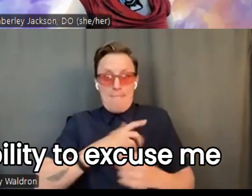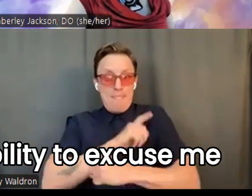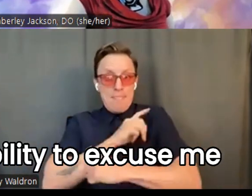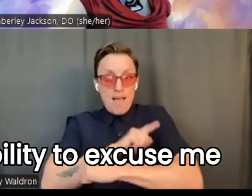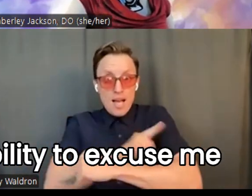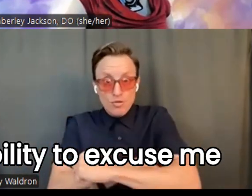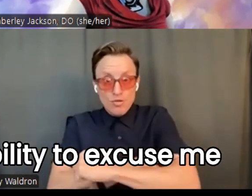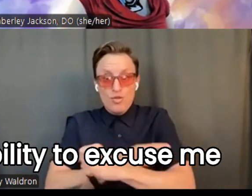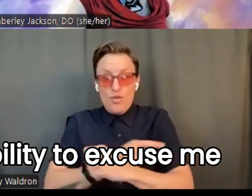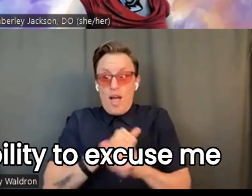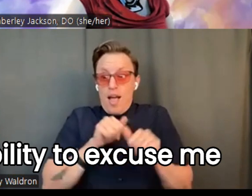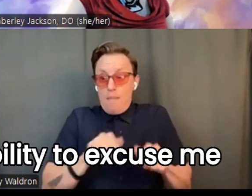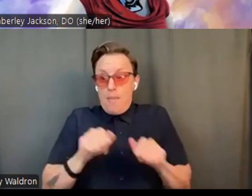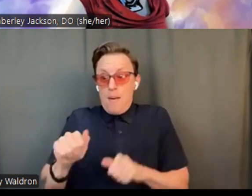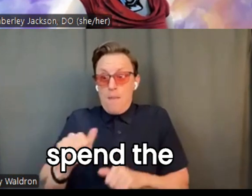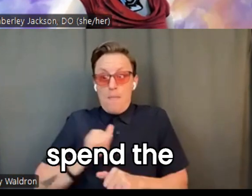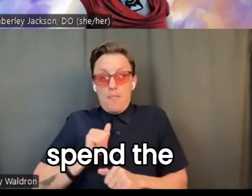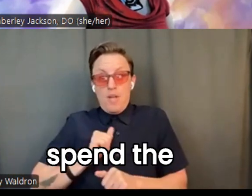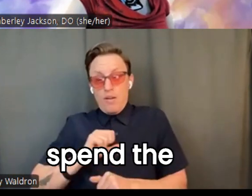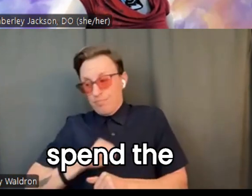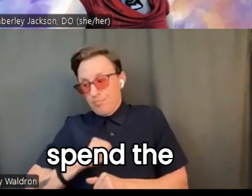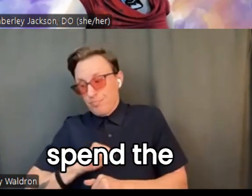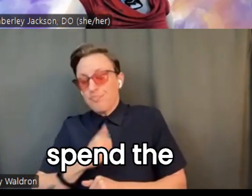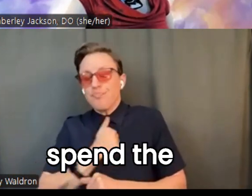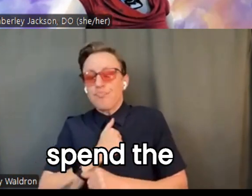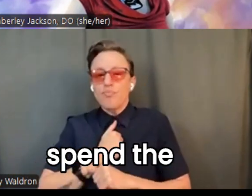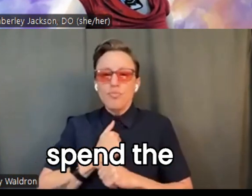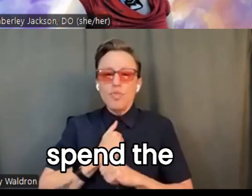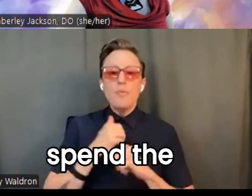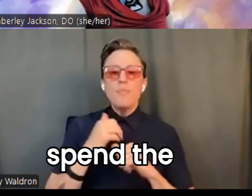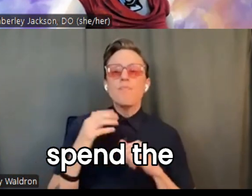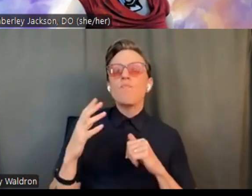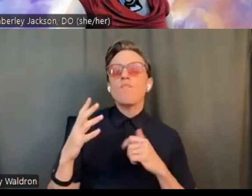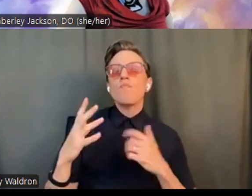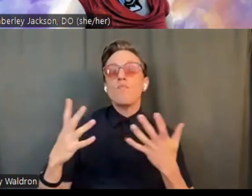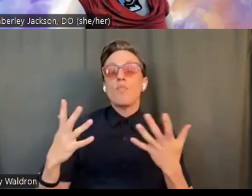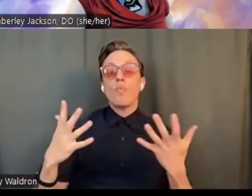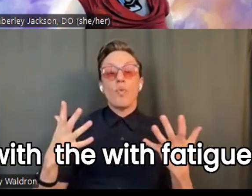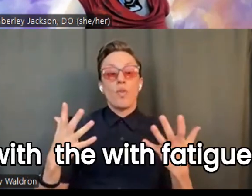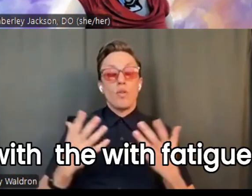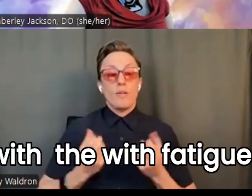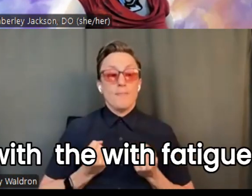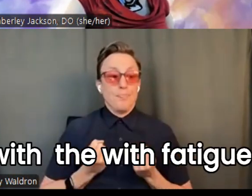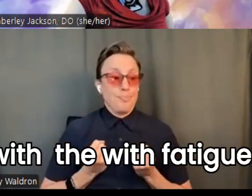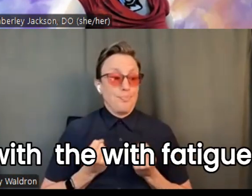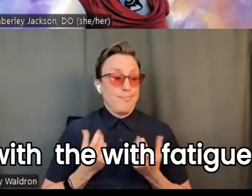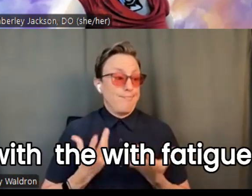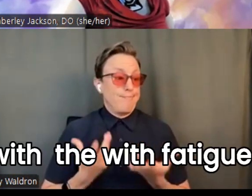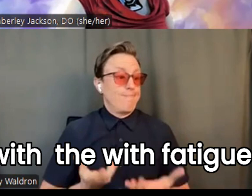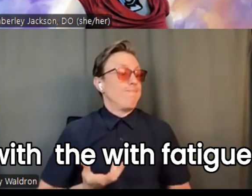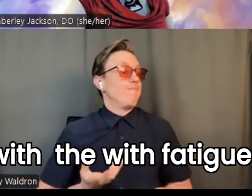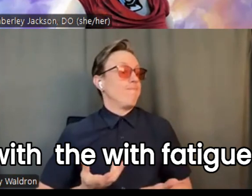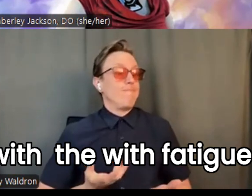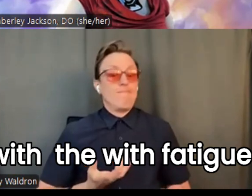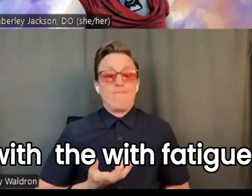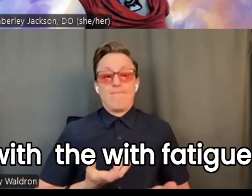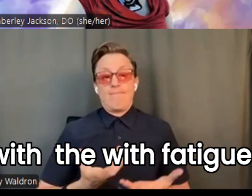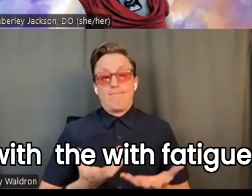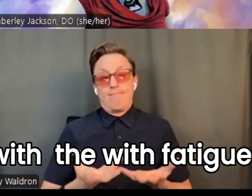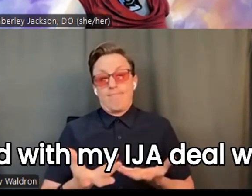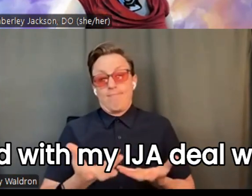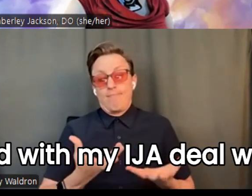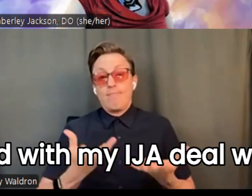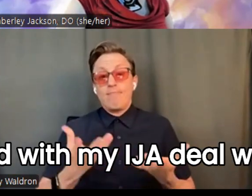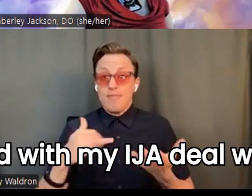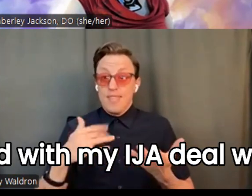to, excuse me, spend the, deal with fatigue